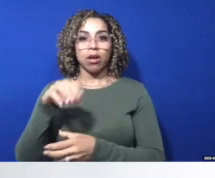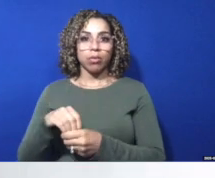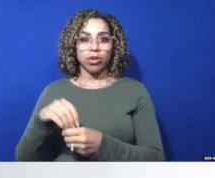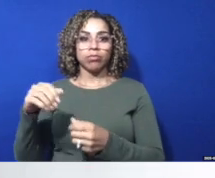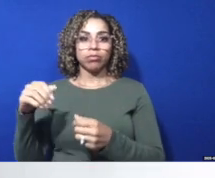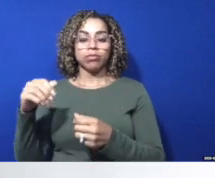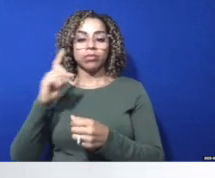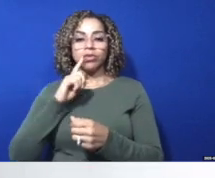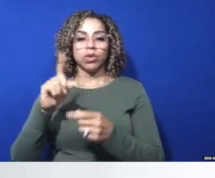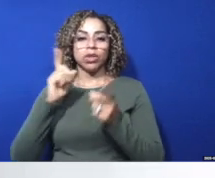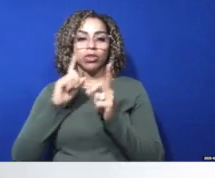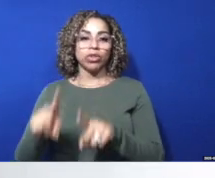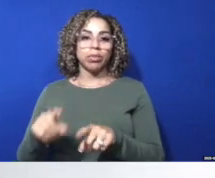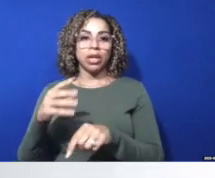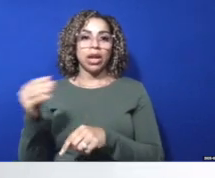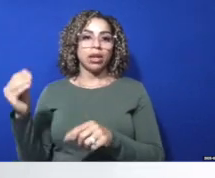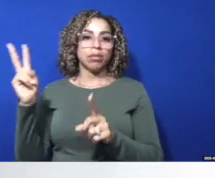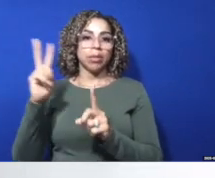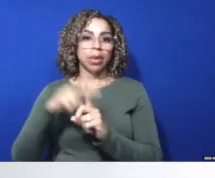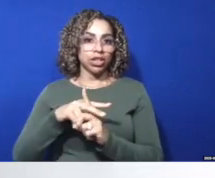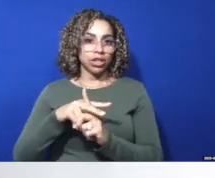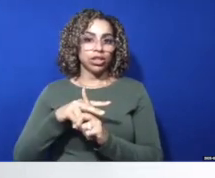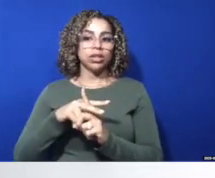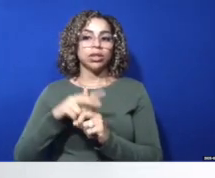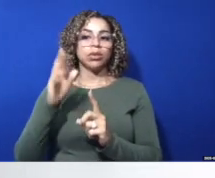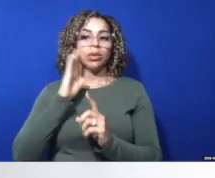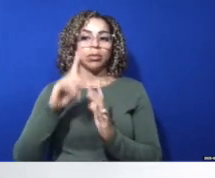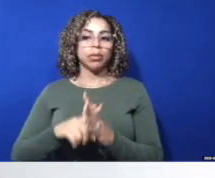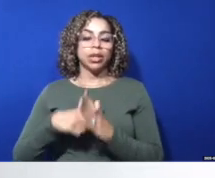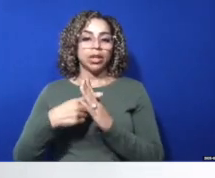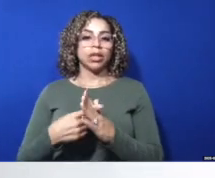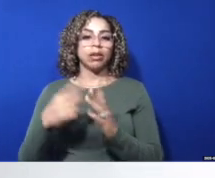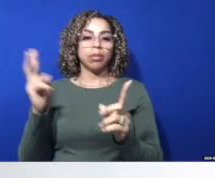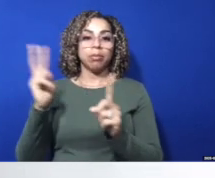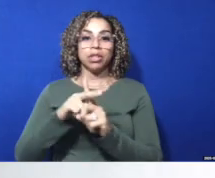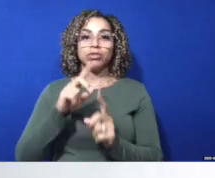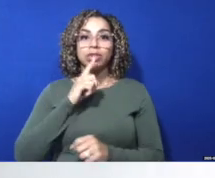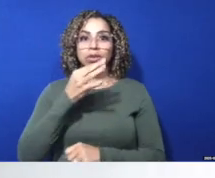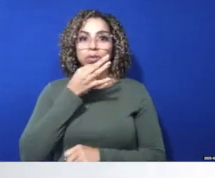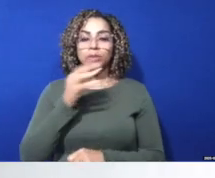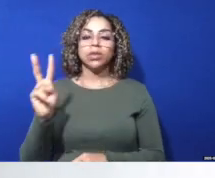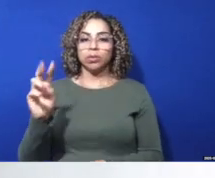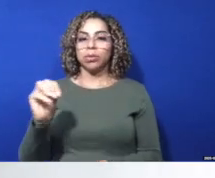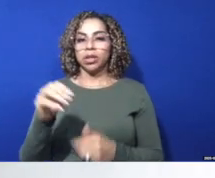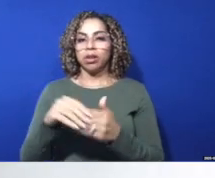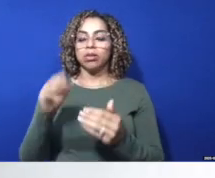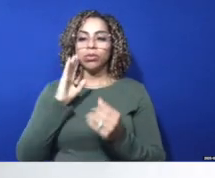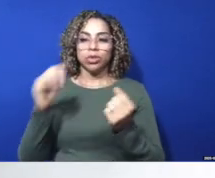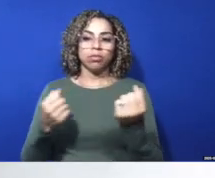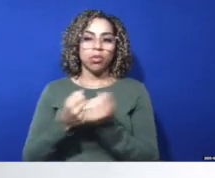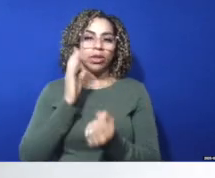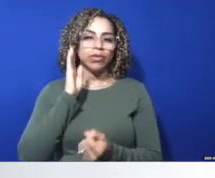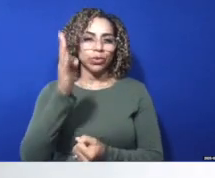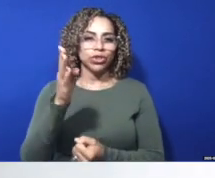in implementation, or will be beginning implementation very soon, that $2 million will support in the